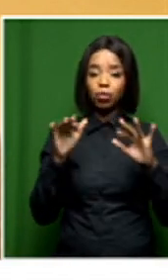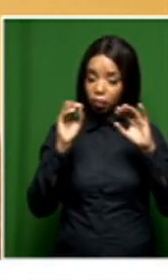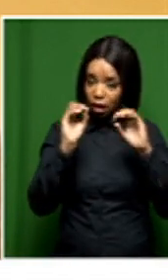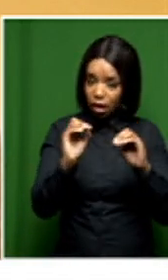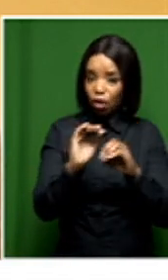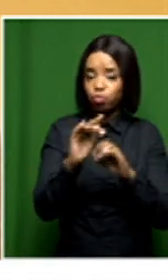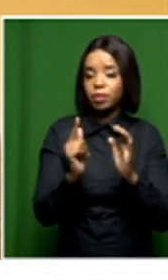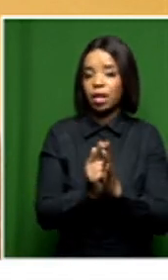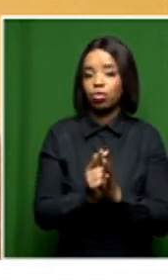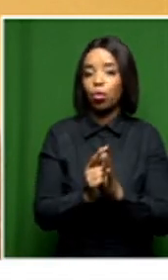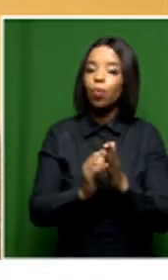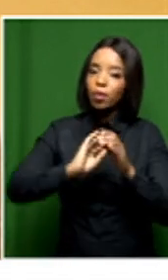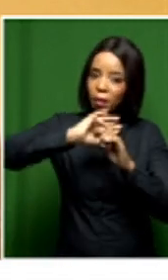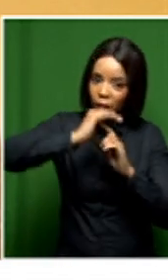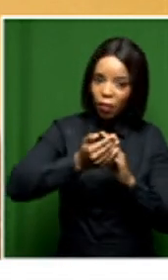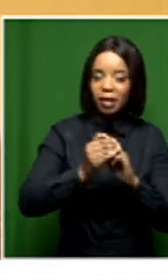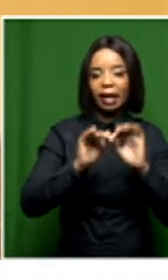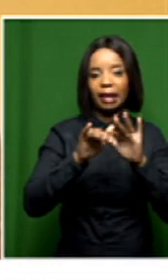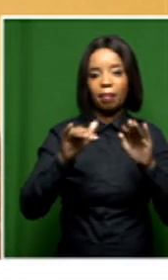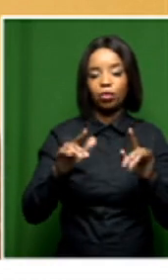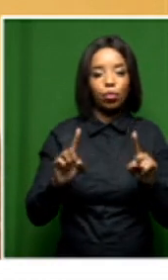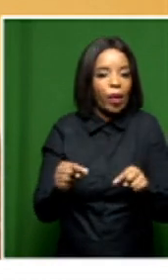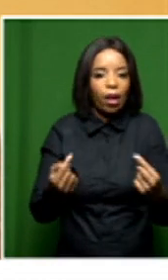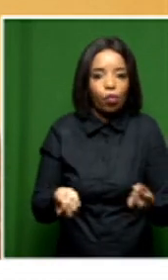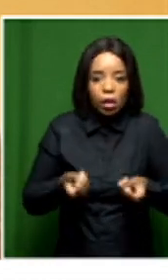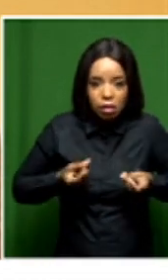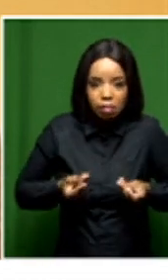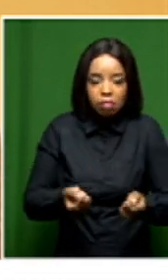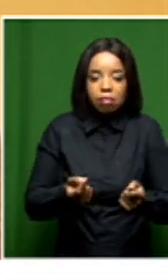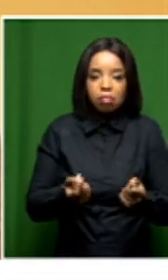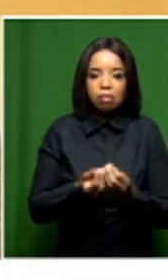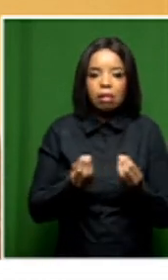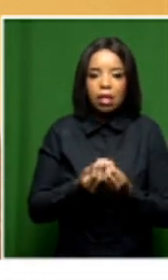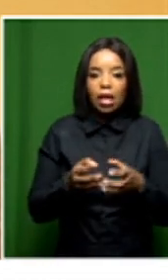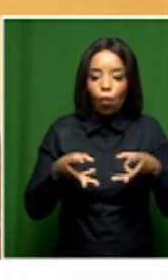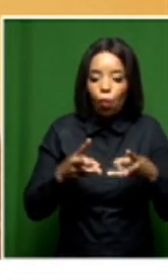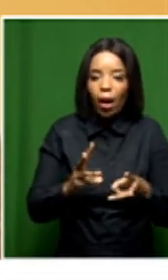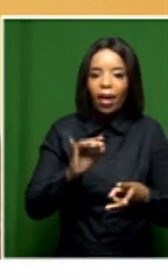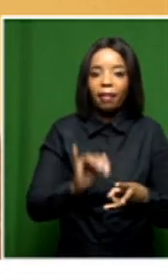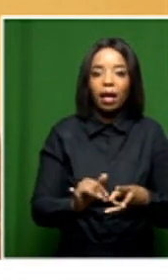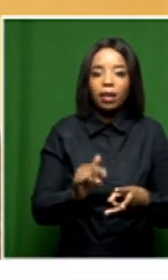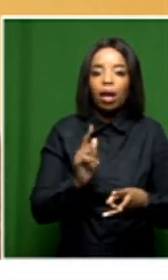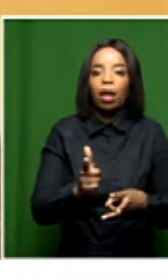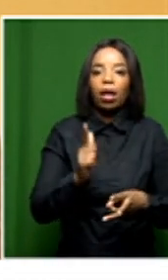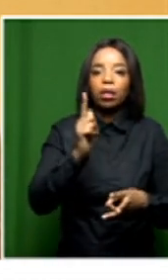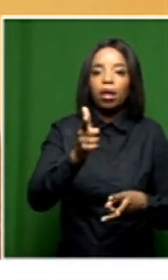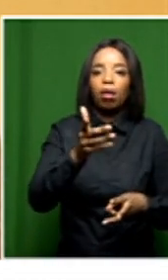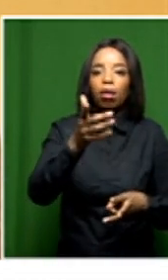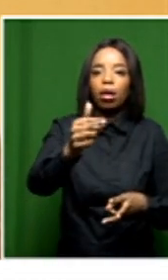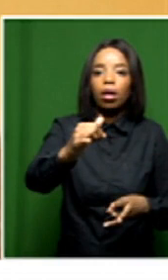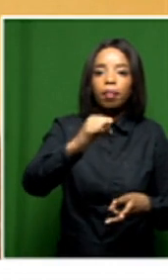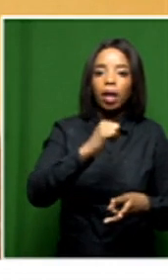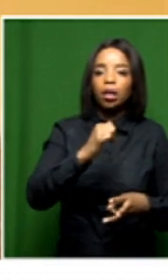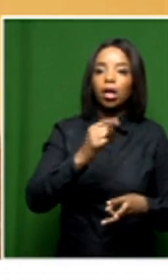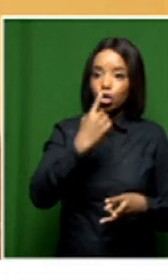we must never move quickly and make mistakes in the way, because tomorrow you are going to call us and say, Paseka, you dismiss